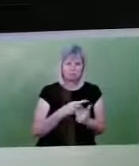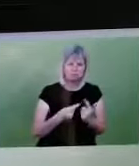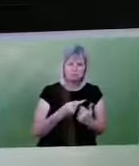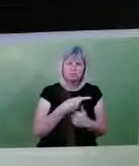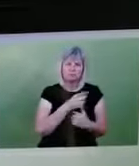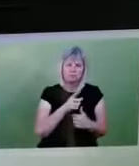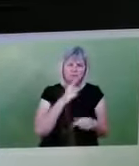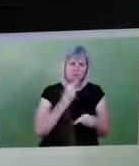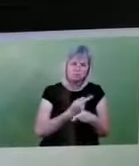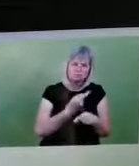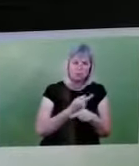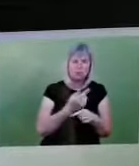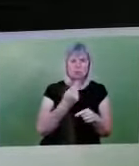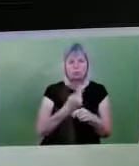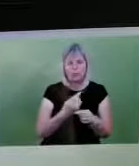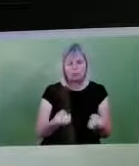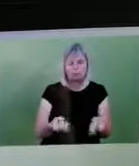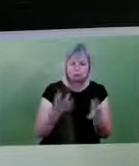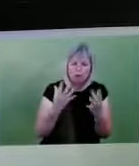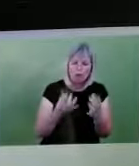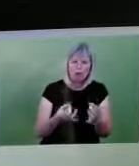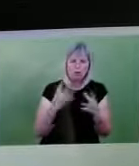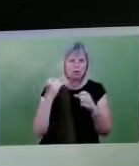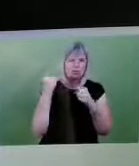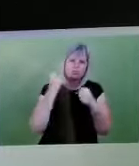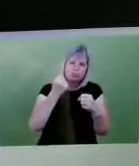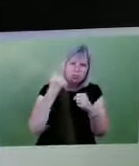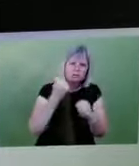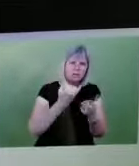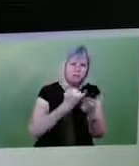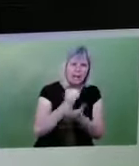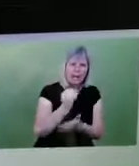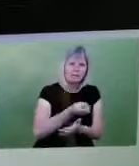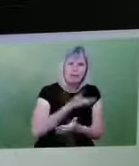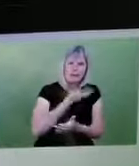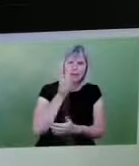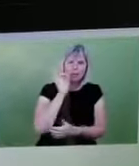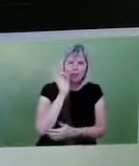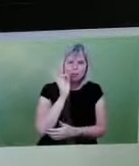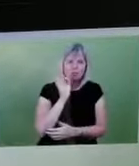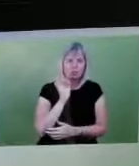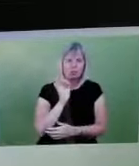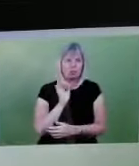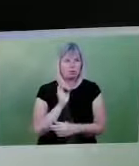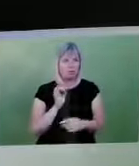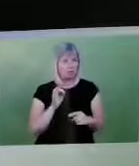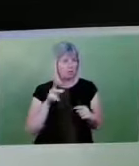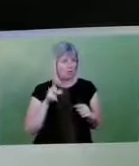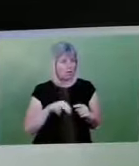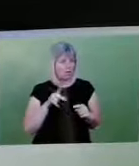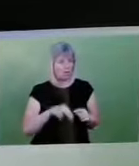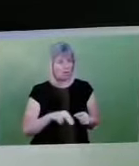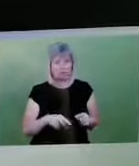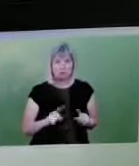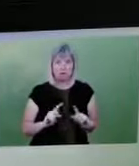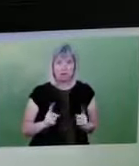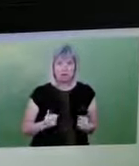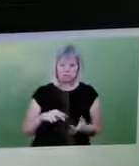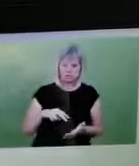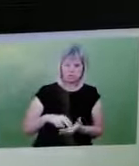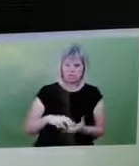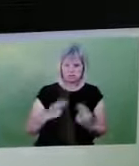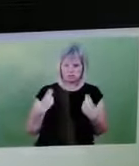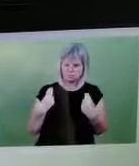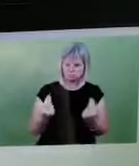demonstrate, protest against Labour councils. No cuts budgets would allow us all to stand together against Tory austerity.